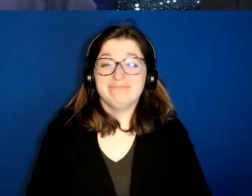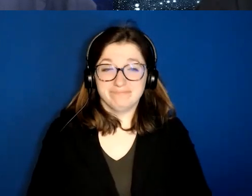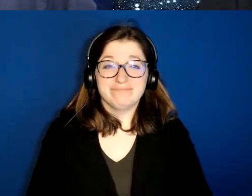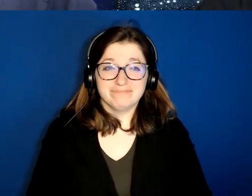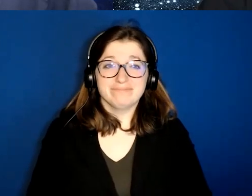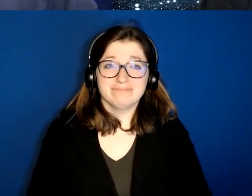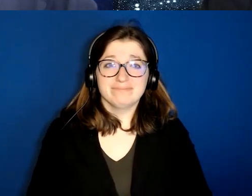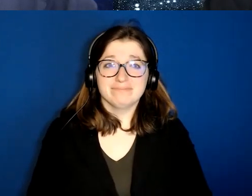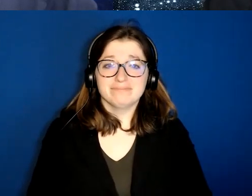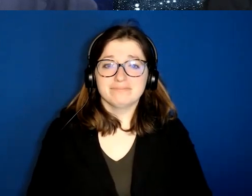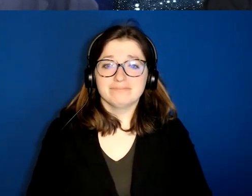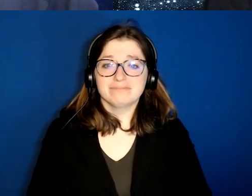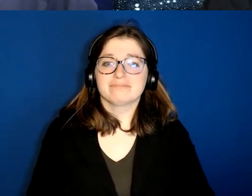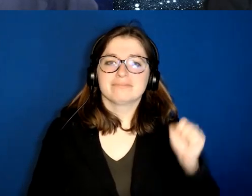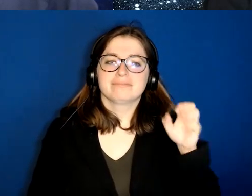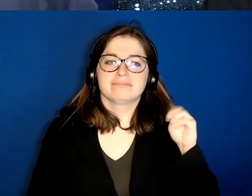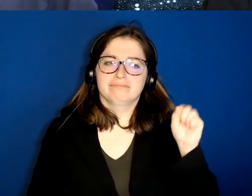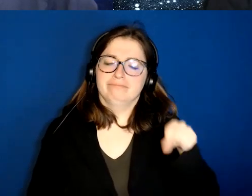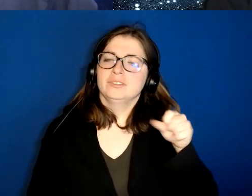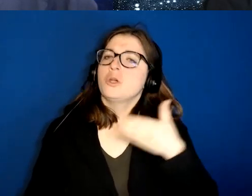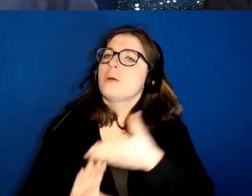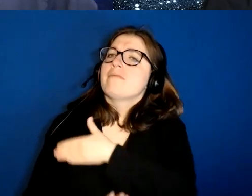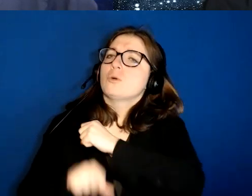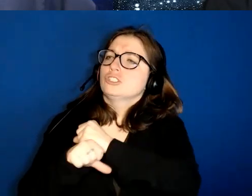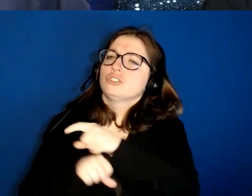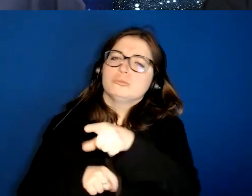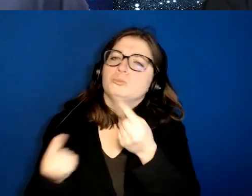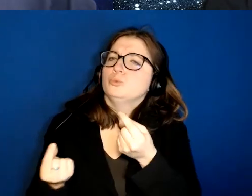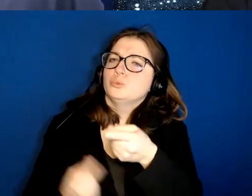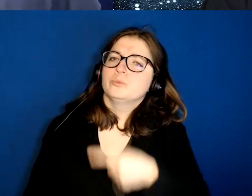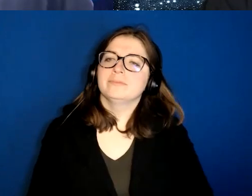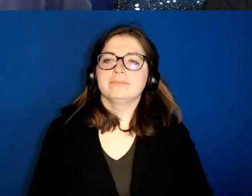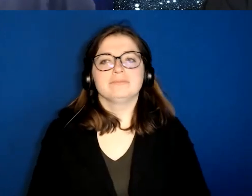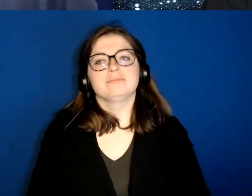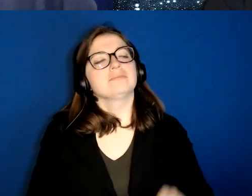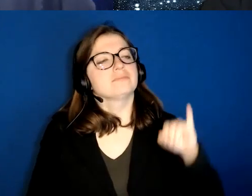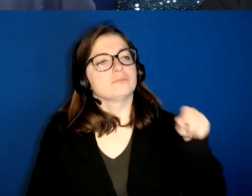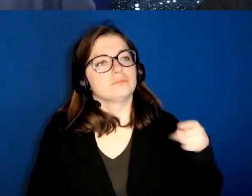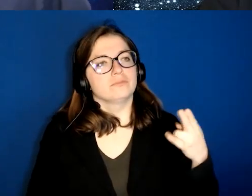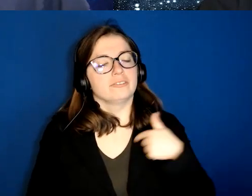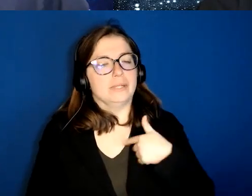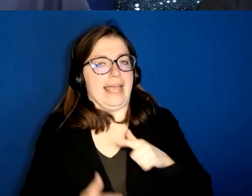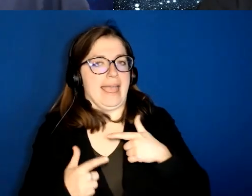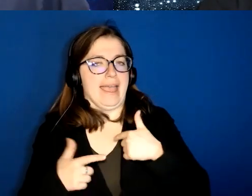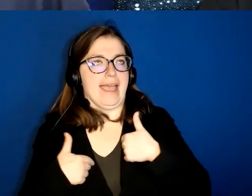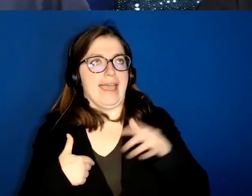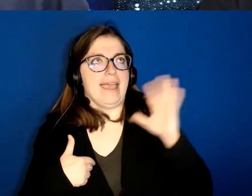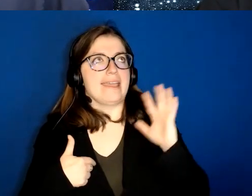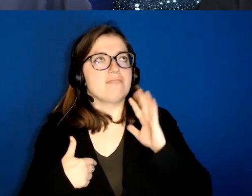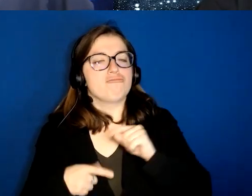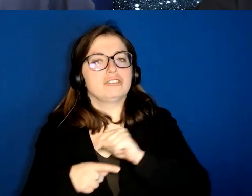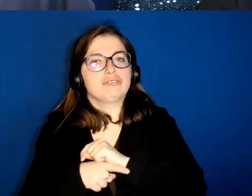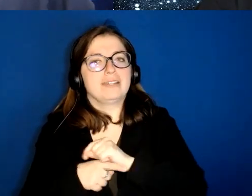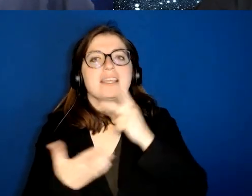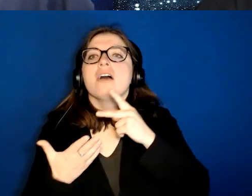yeah. So what did you do before you did security? Well, I was trained as a